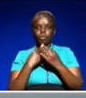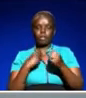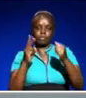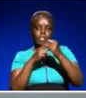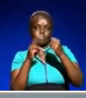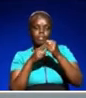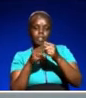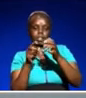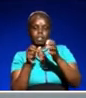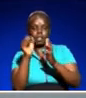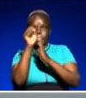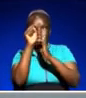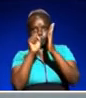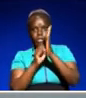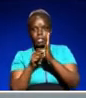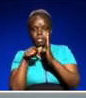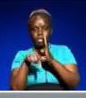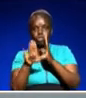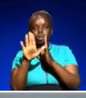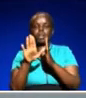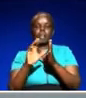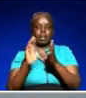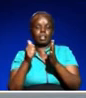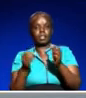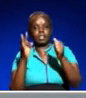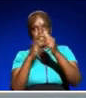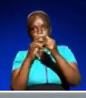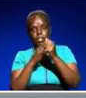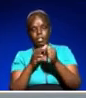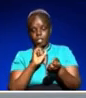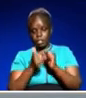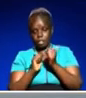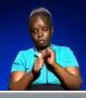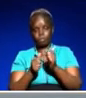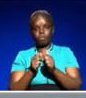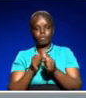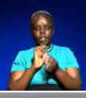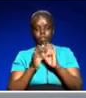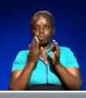school, although I know some of you even take 8 subjects. If you want to understand